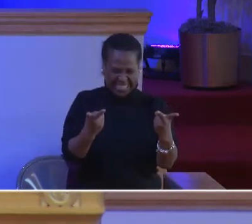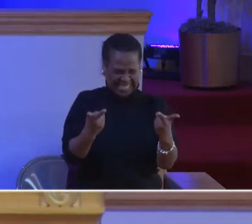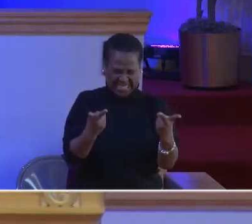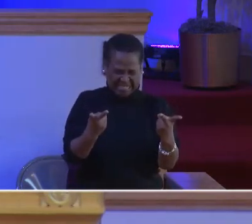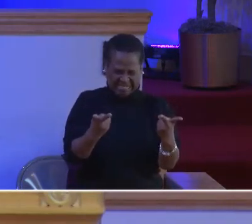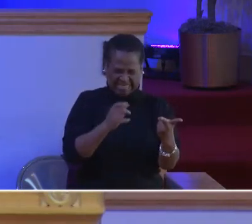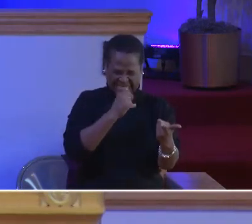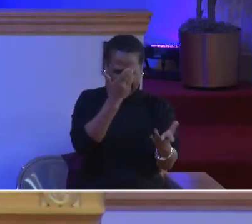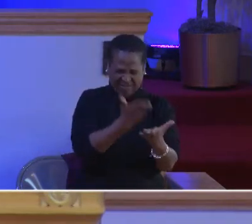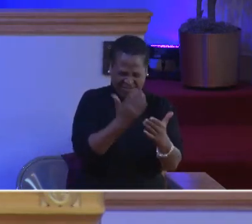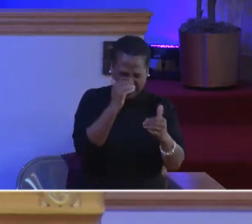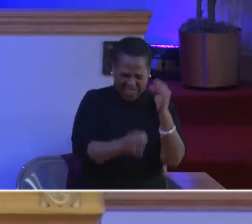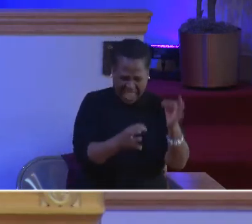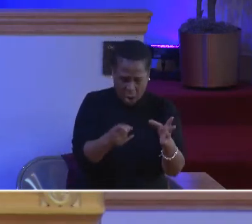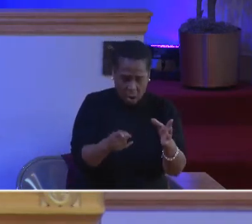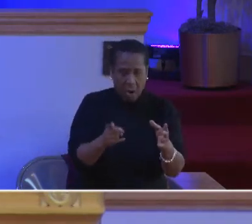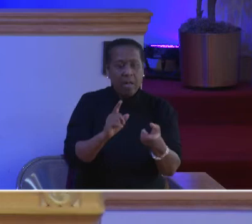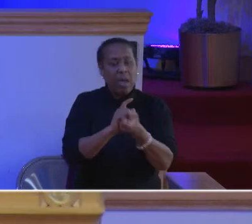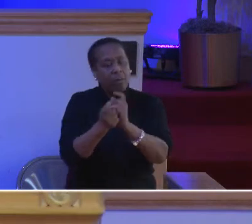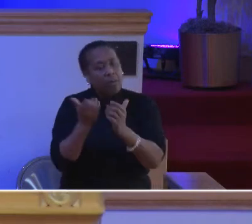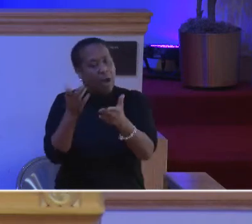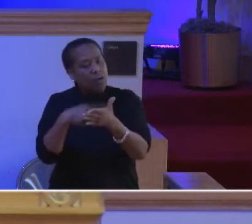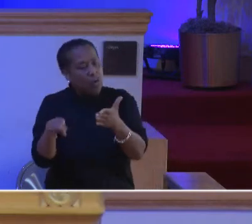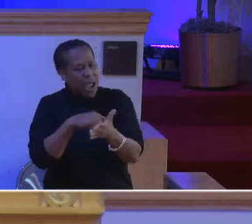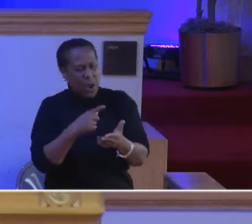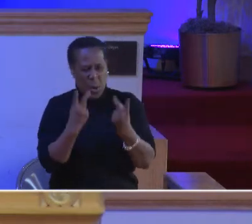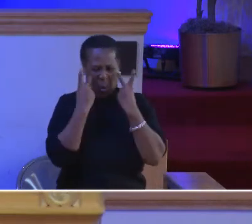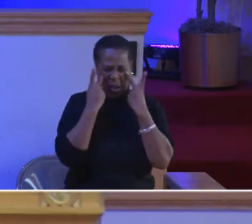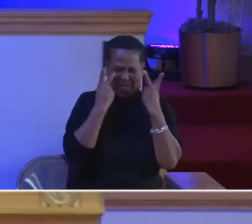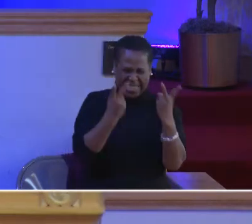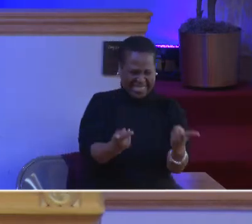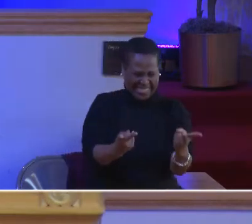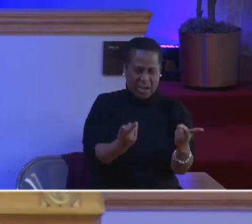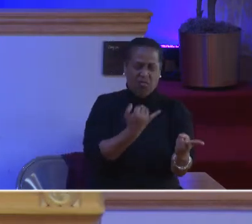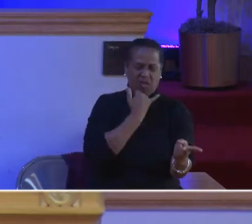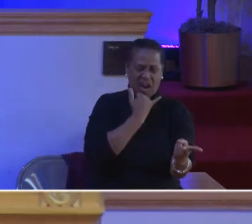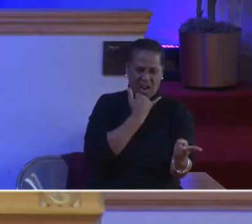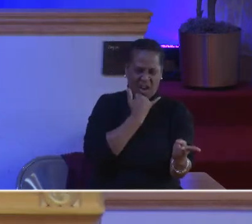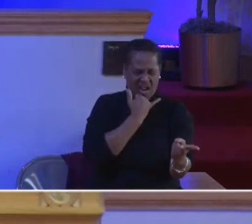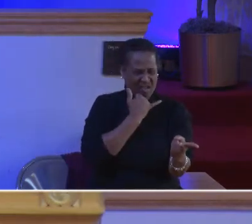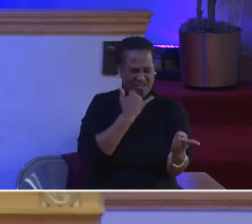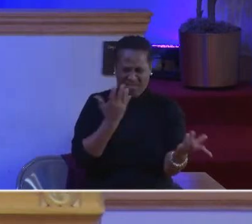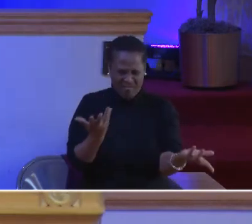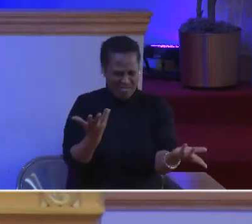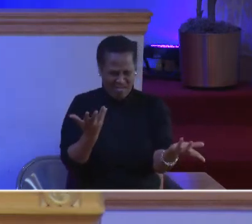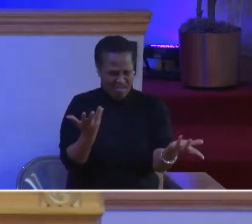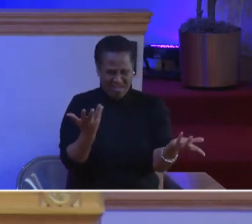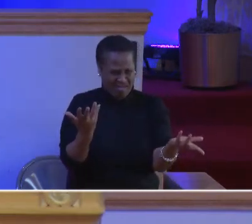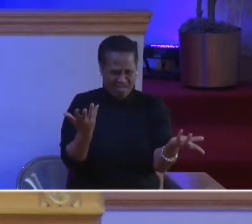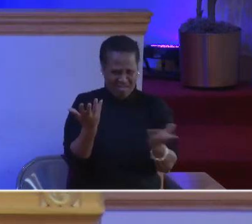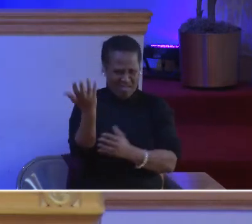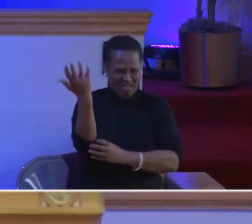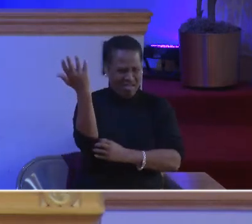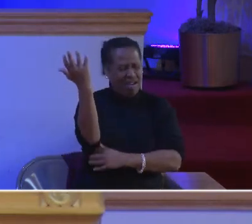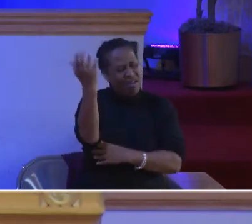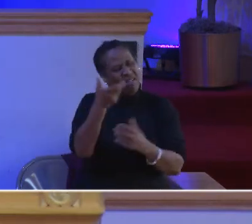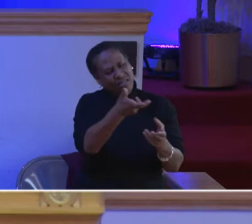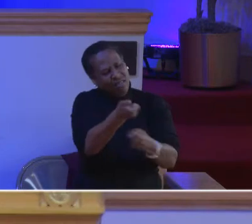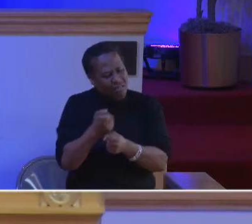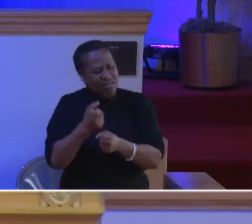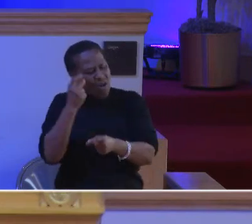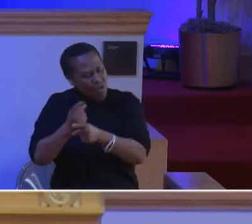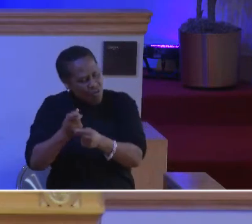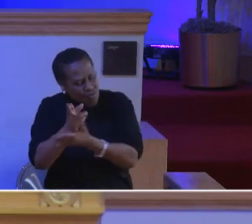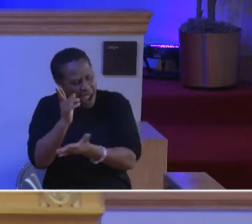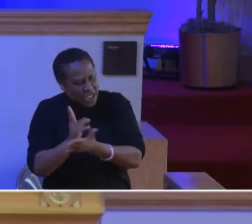they offer correctives. That when they see wrong, they then pull people toward the polarity of